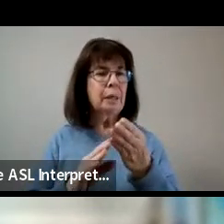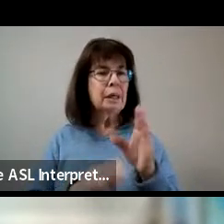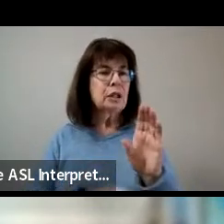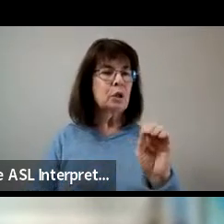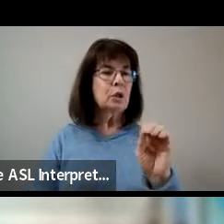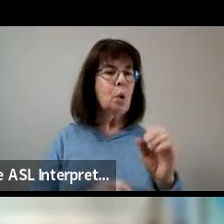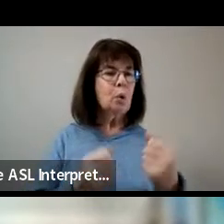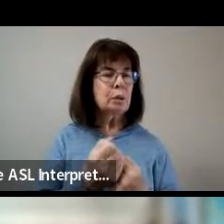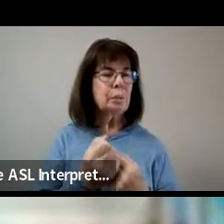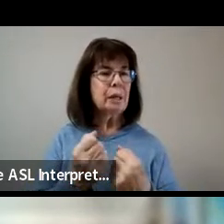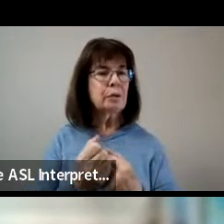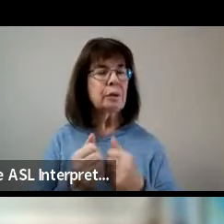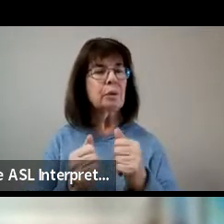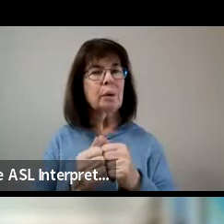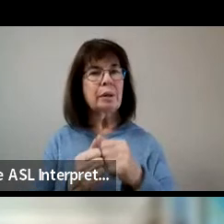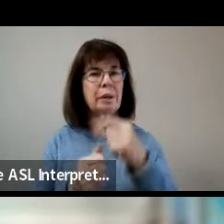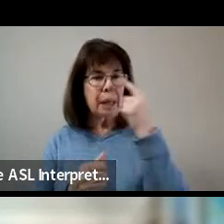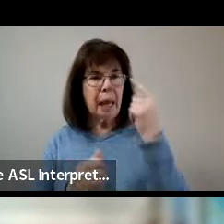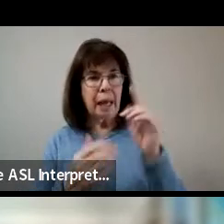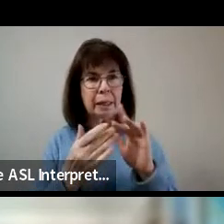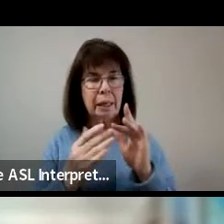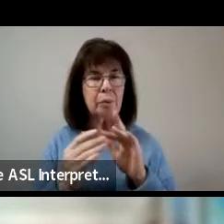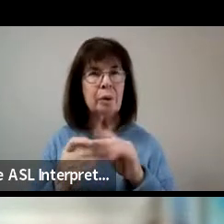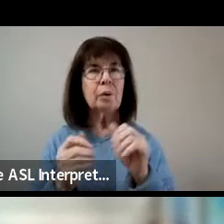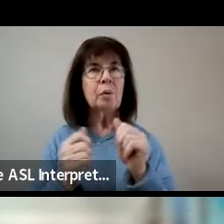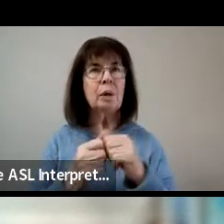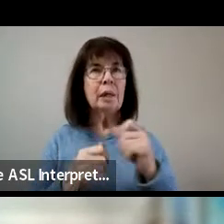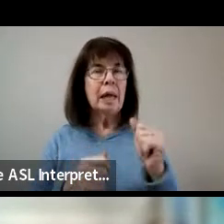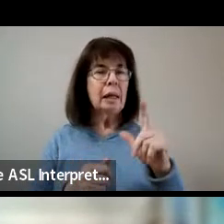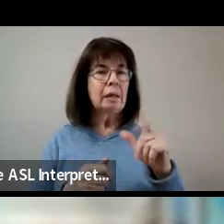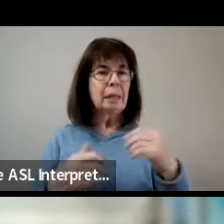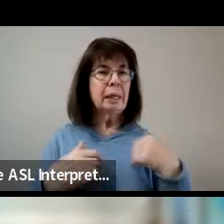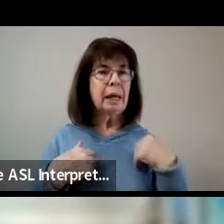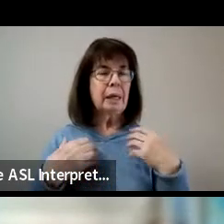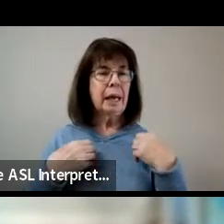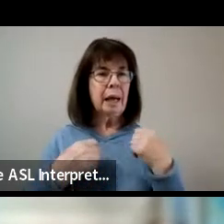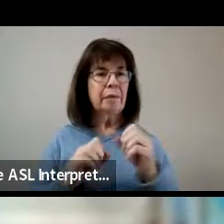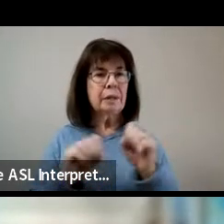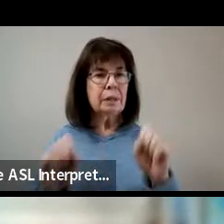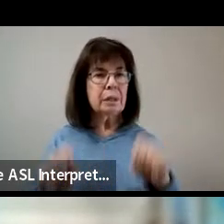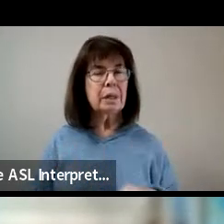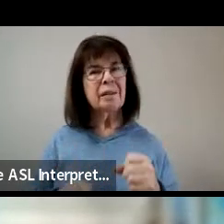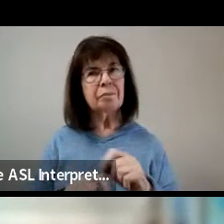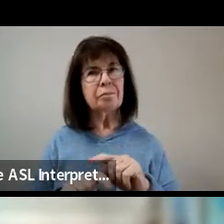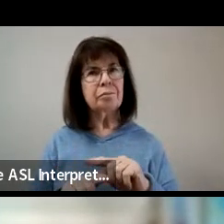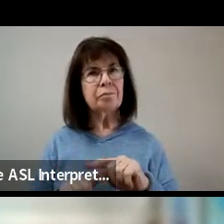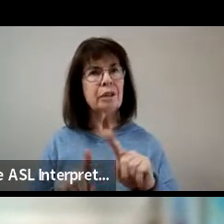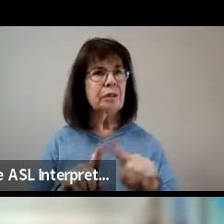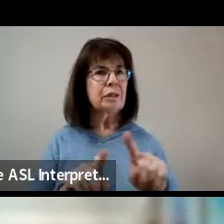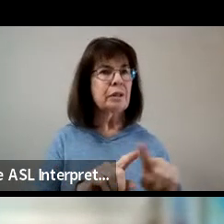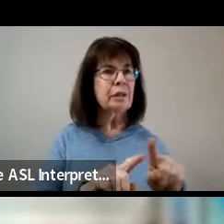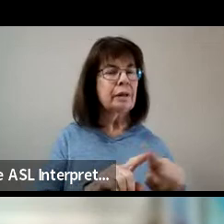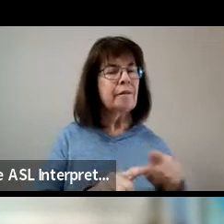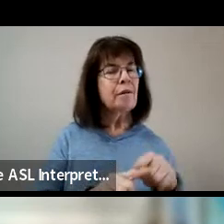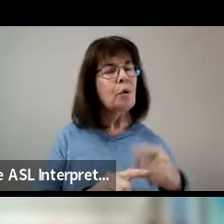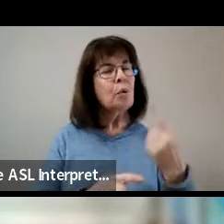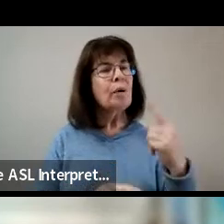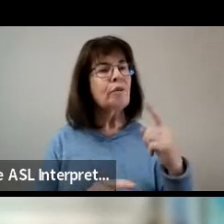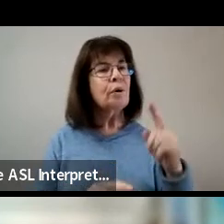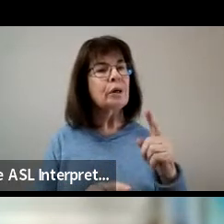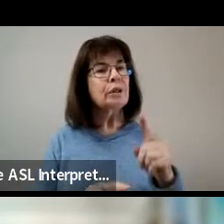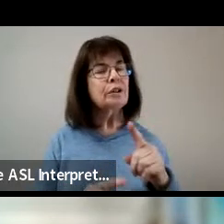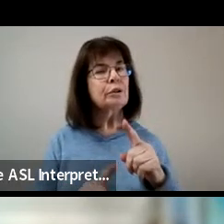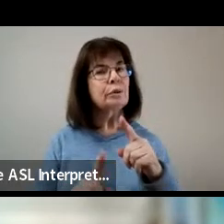Alameda Health System, and many others, to continue to shine a light on